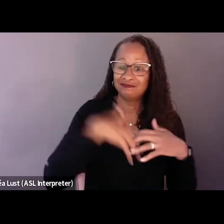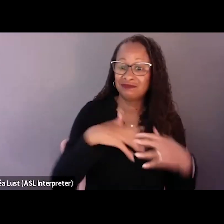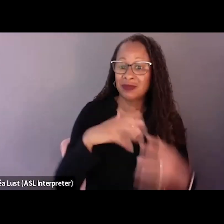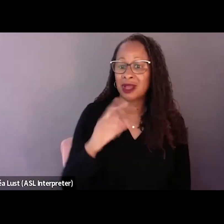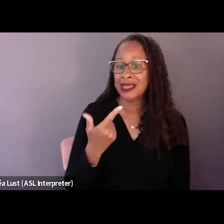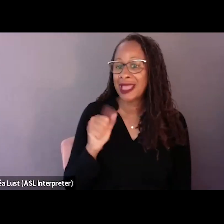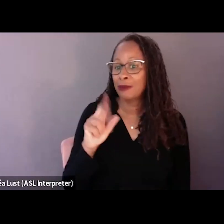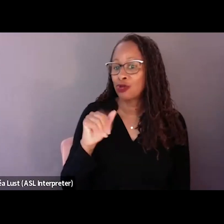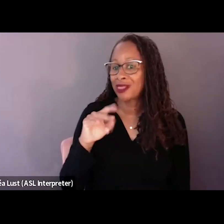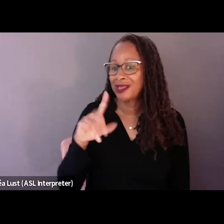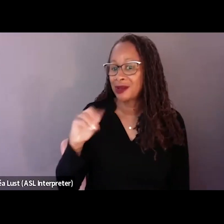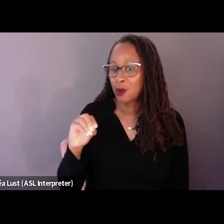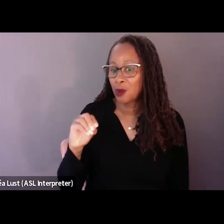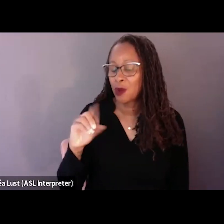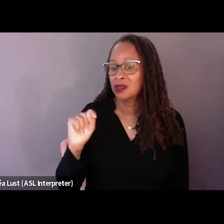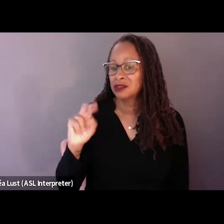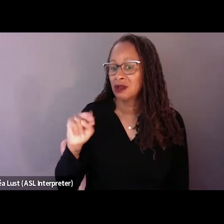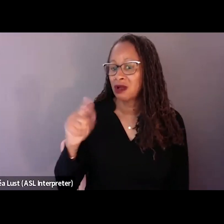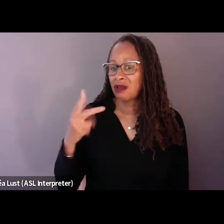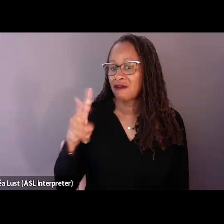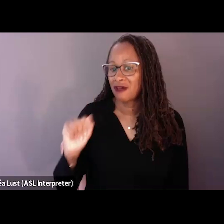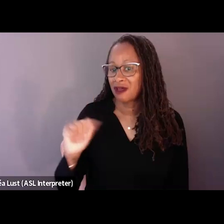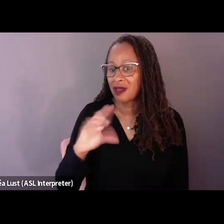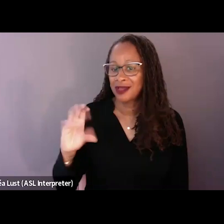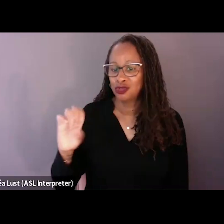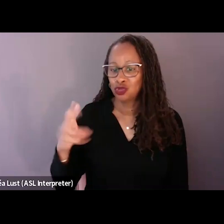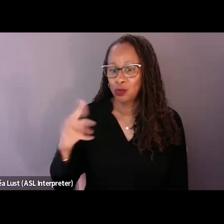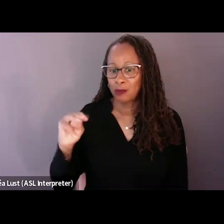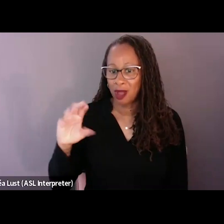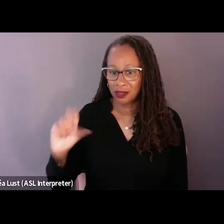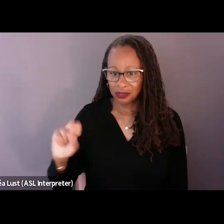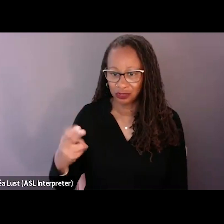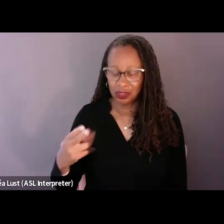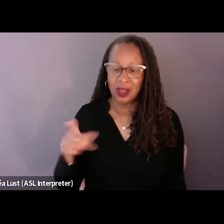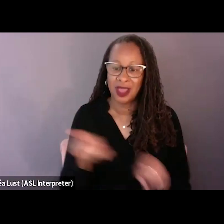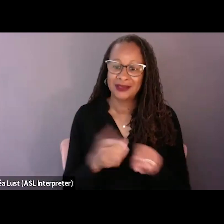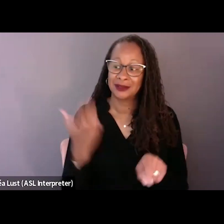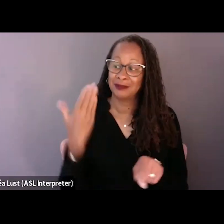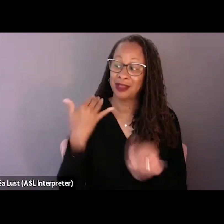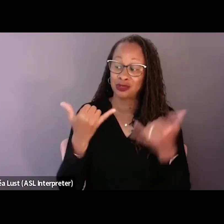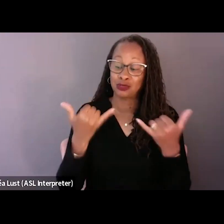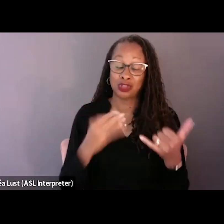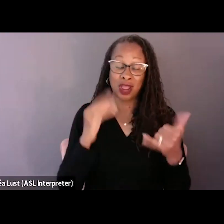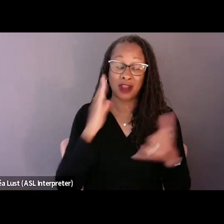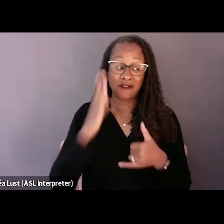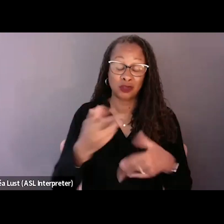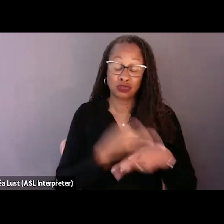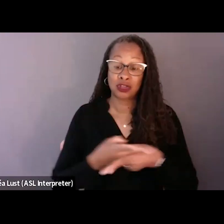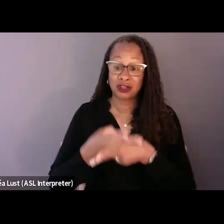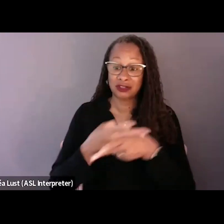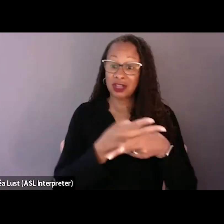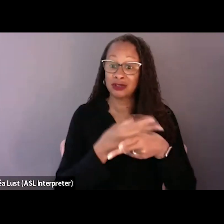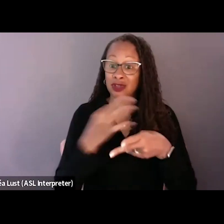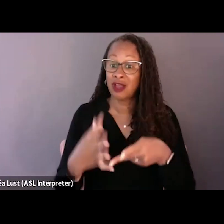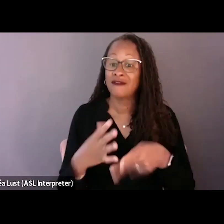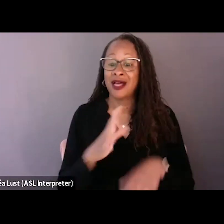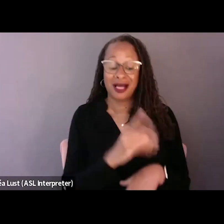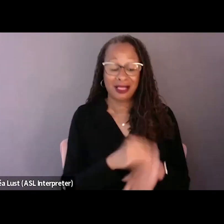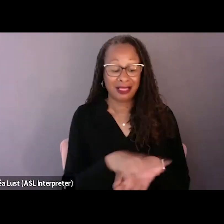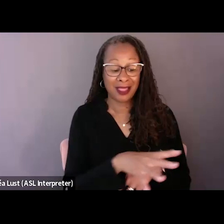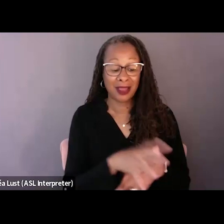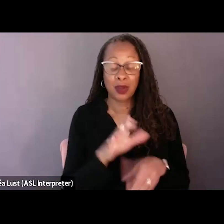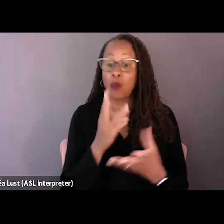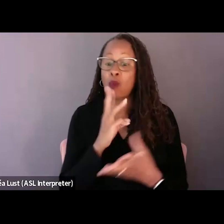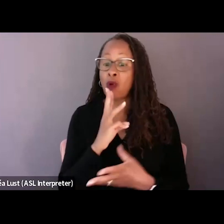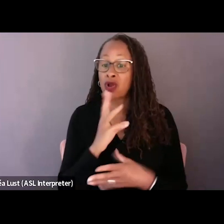Chumash peoples as the past, present, and future caretakers of the land, water, and cultural resources